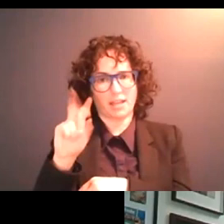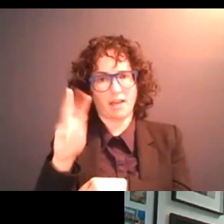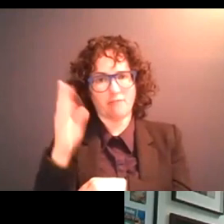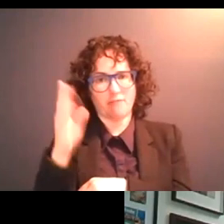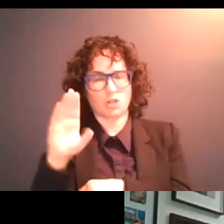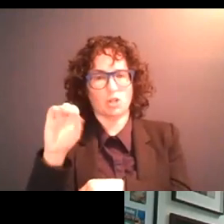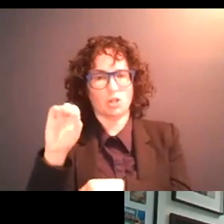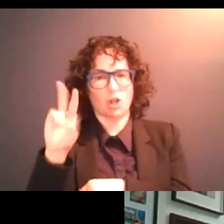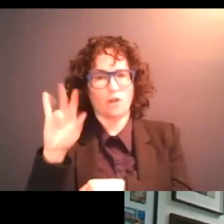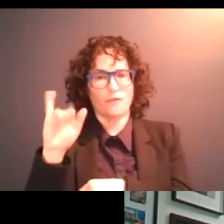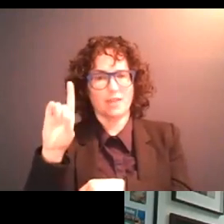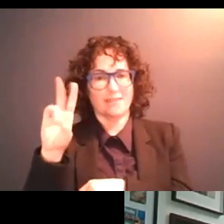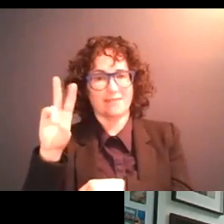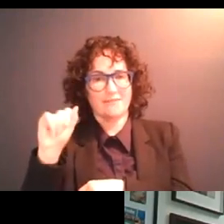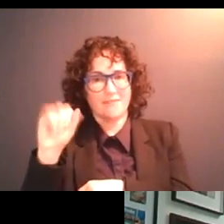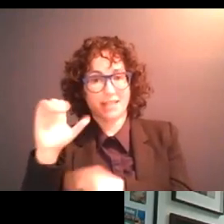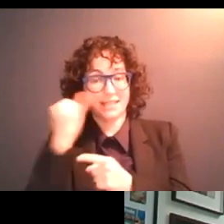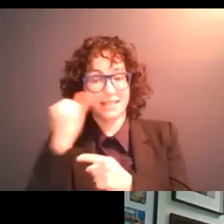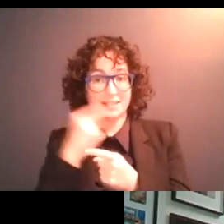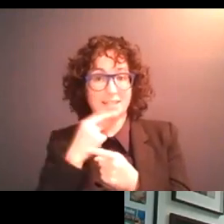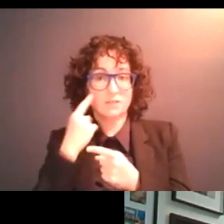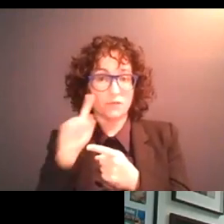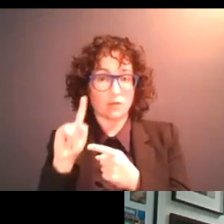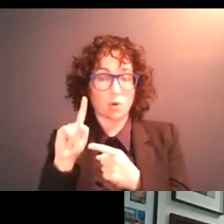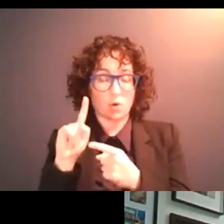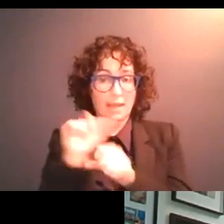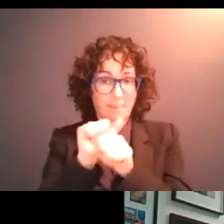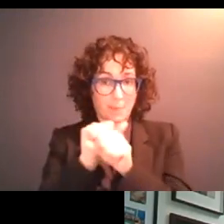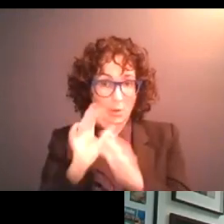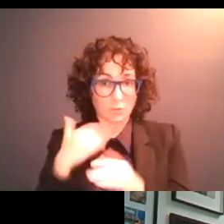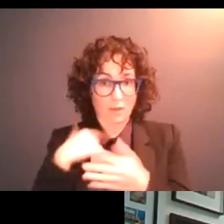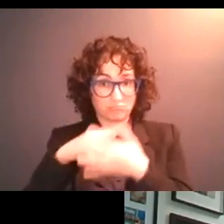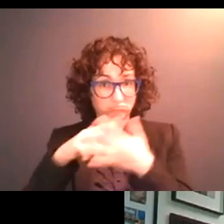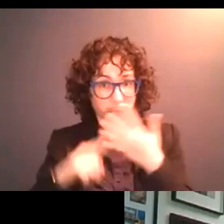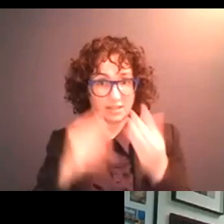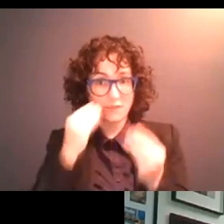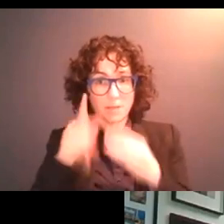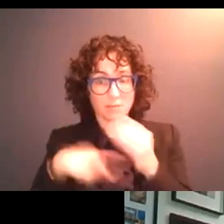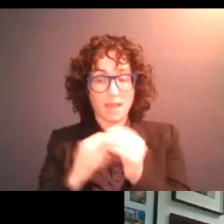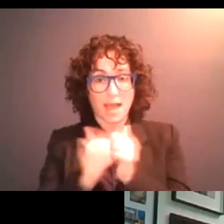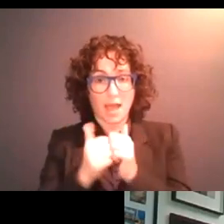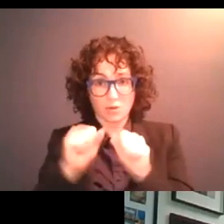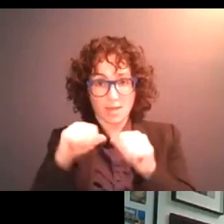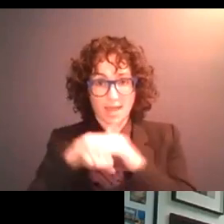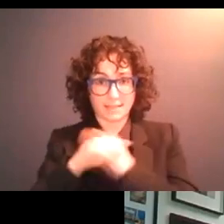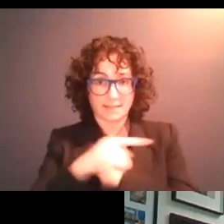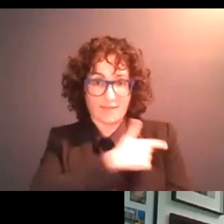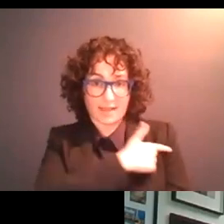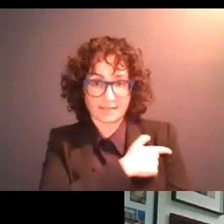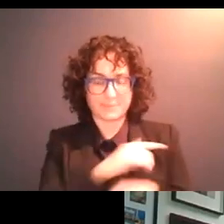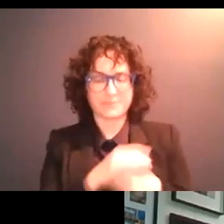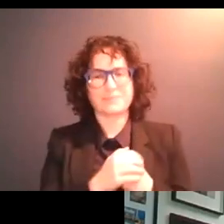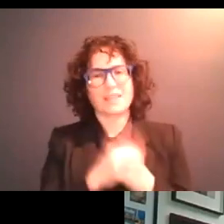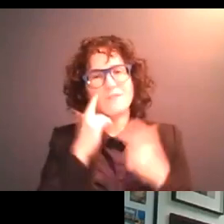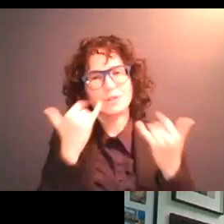chicago.gov/COVID-vax. And if you go to the section that says for employers, we have a plethora of information on there about how you can access vaccine. Right now,